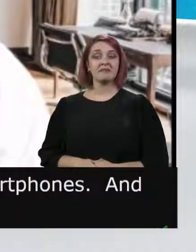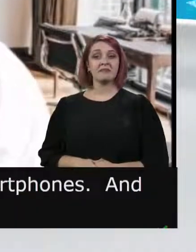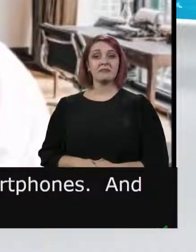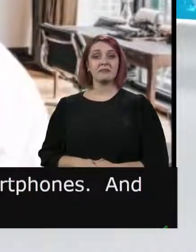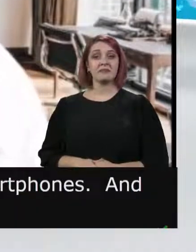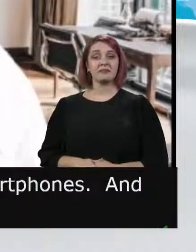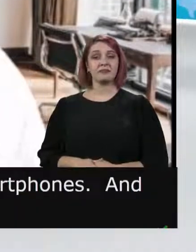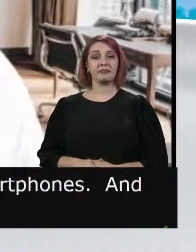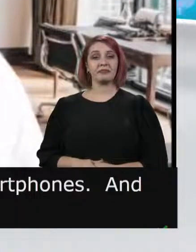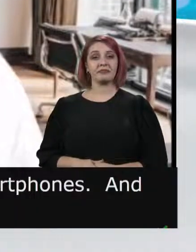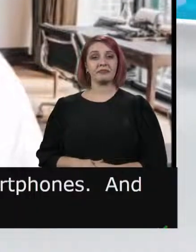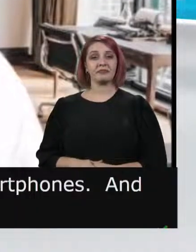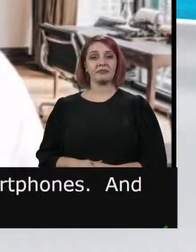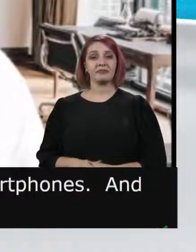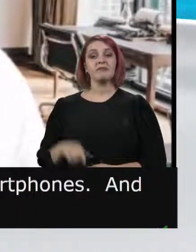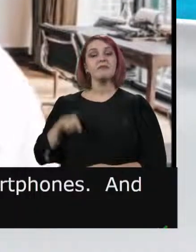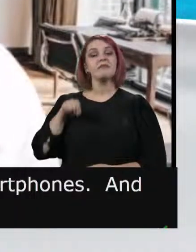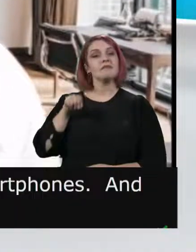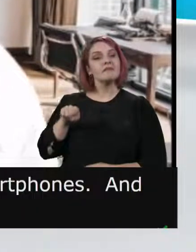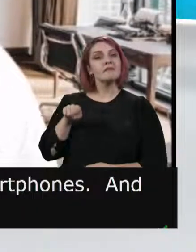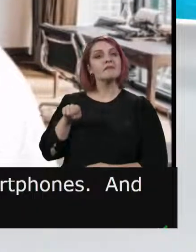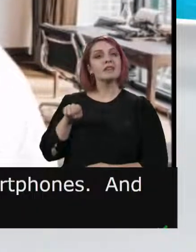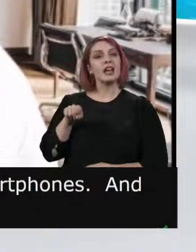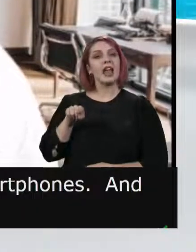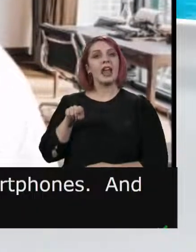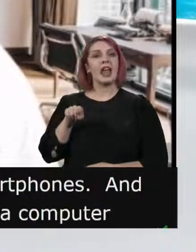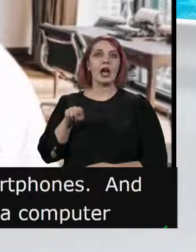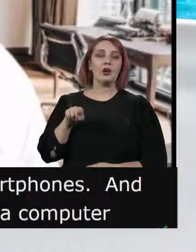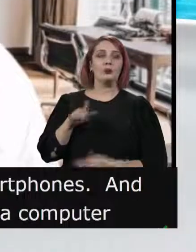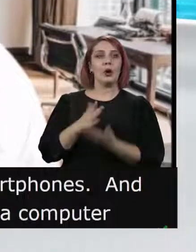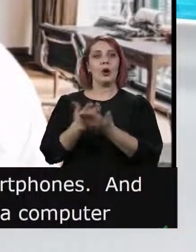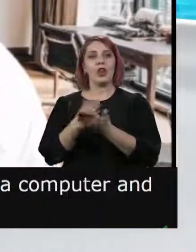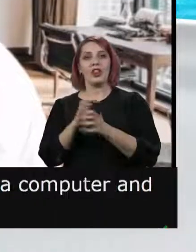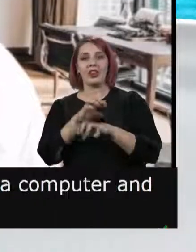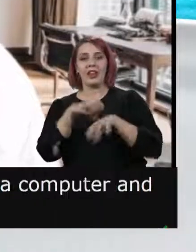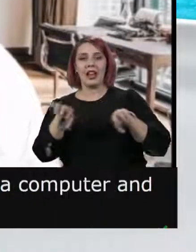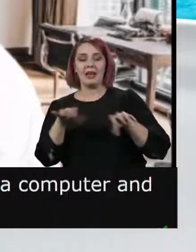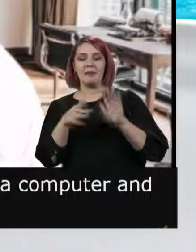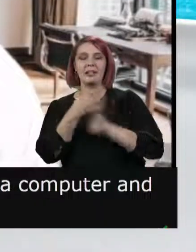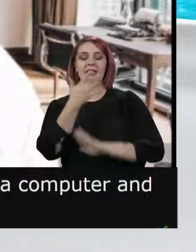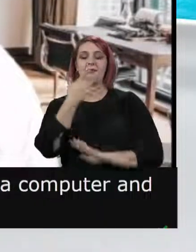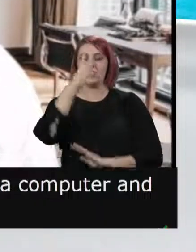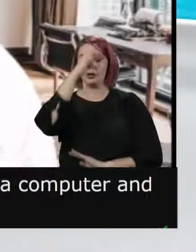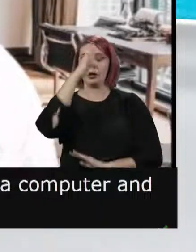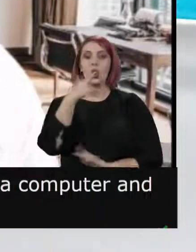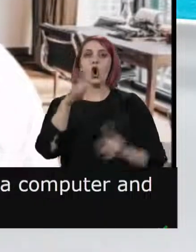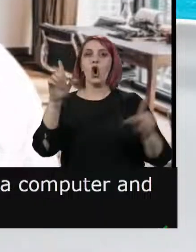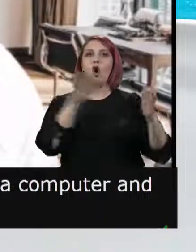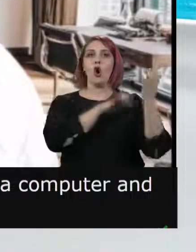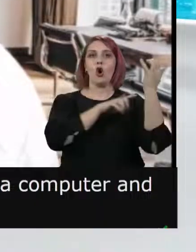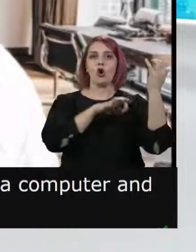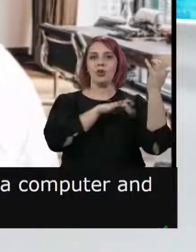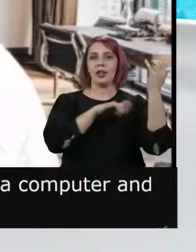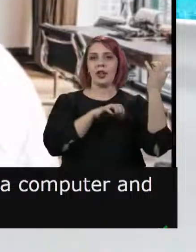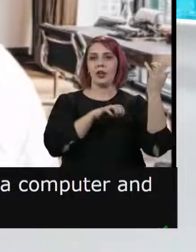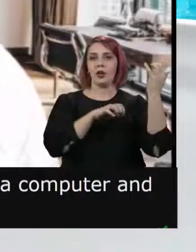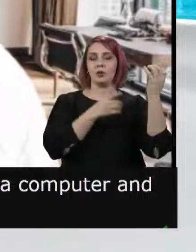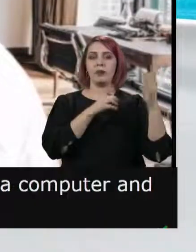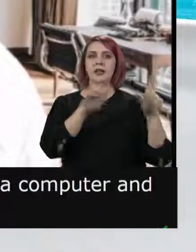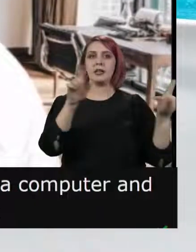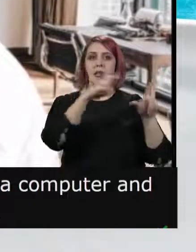you're using a computer and you need a screen reader, then the screen reader being purchased